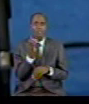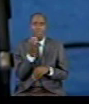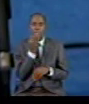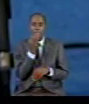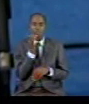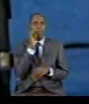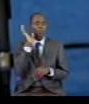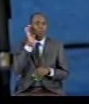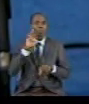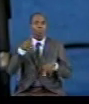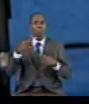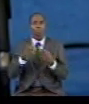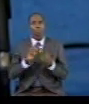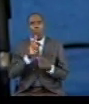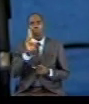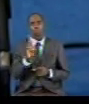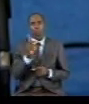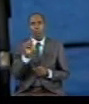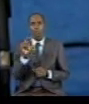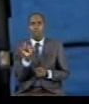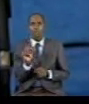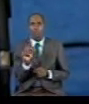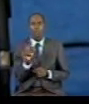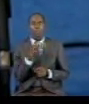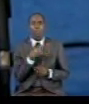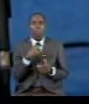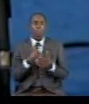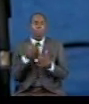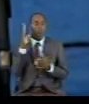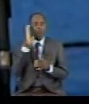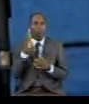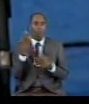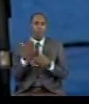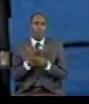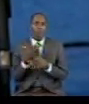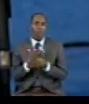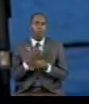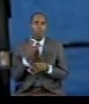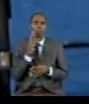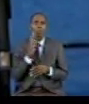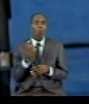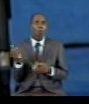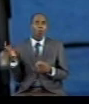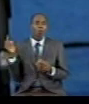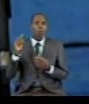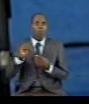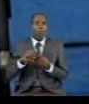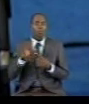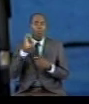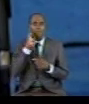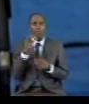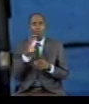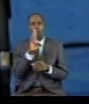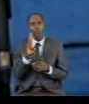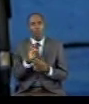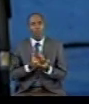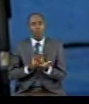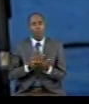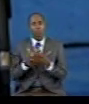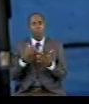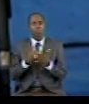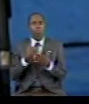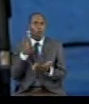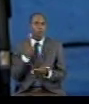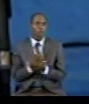toilet, and it will disturb me until I take something before it will stop. My daughter